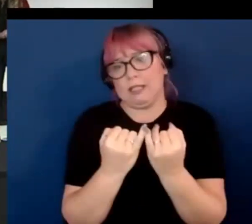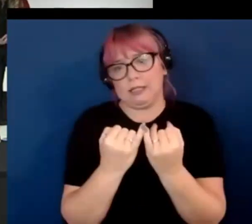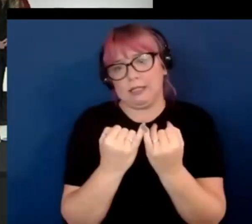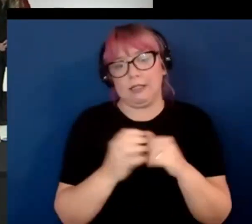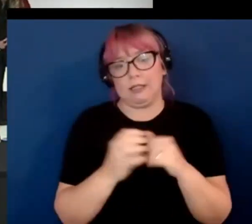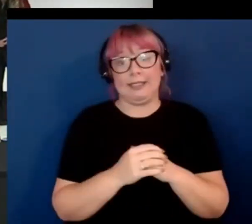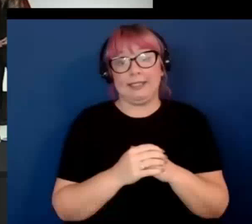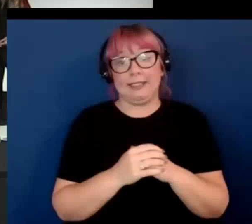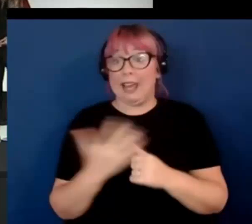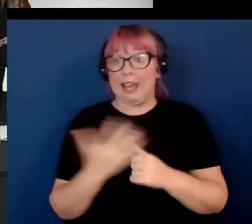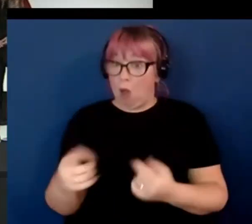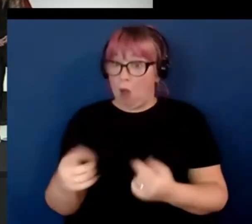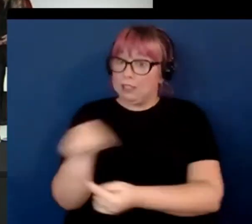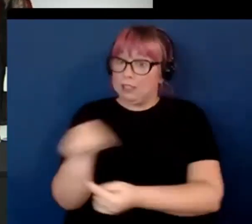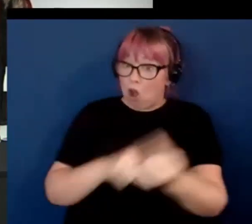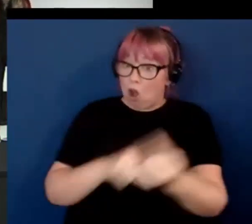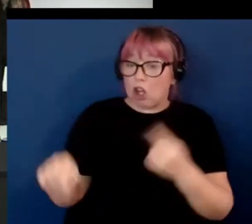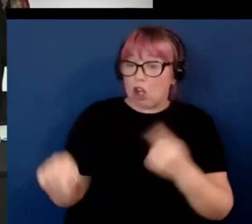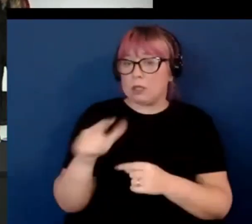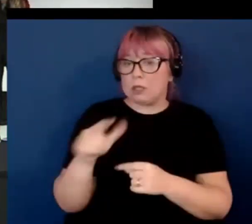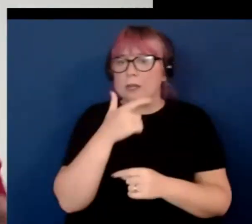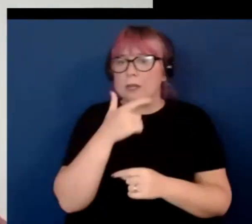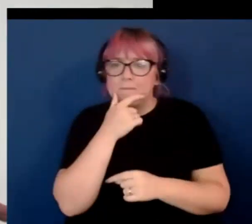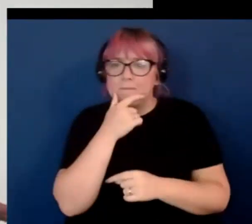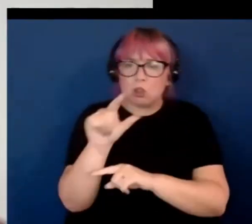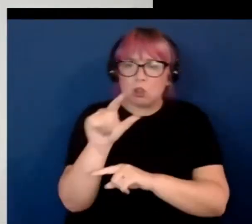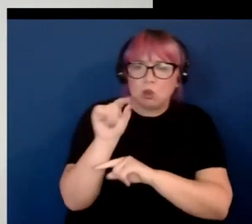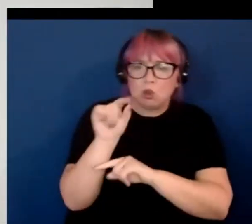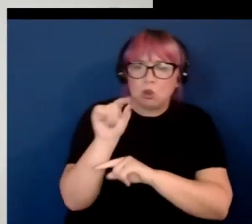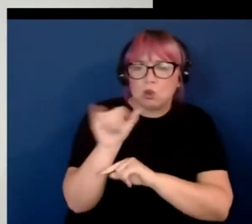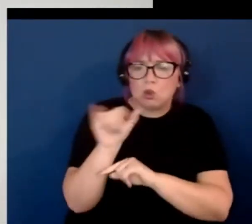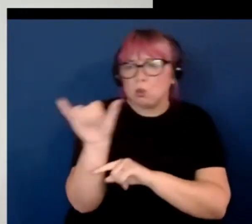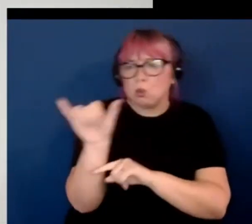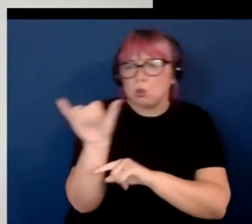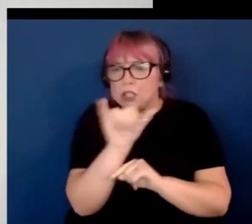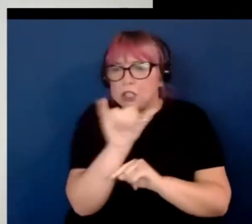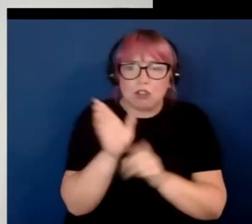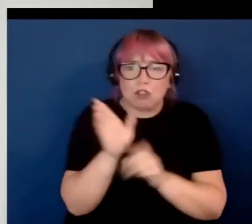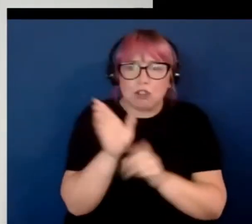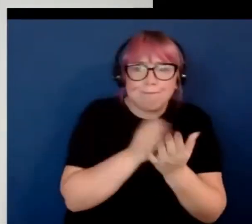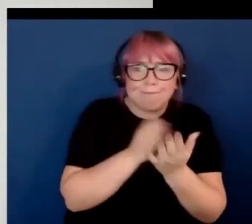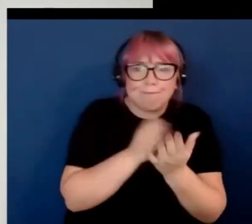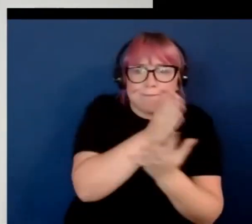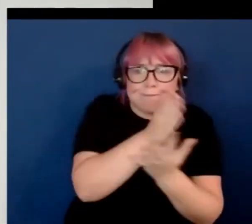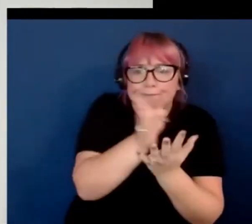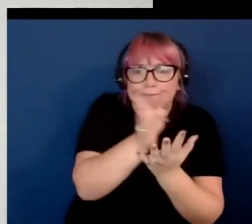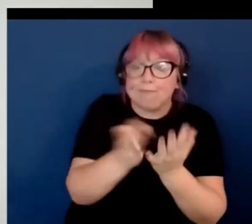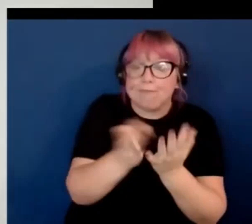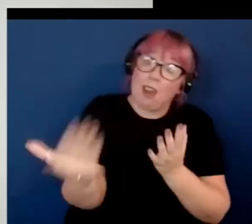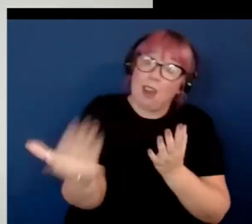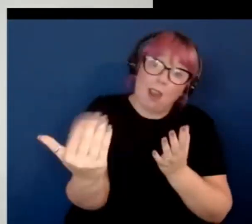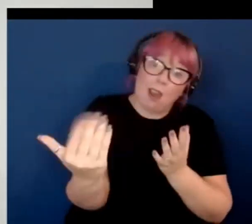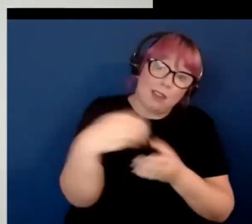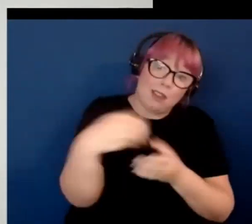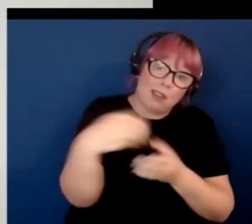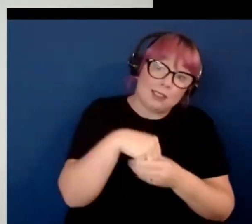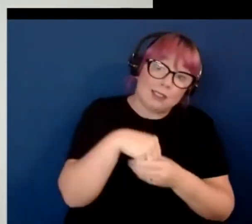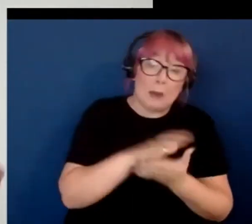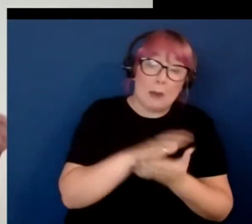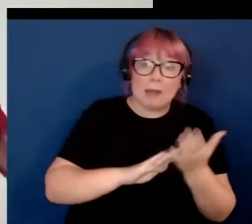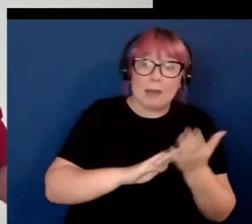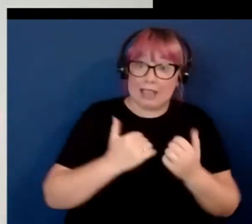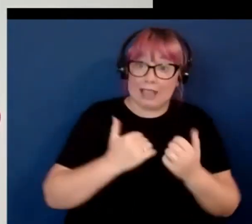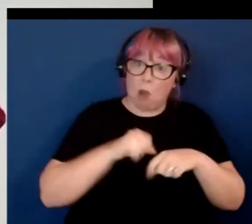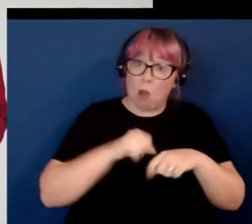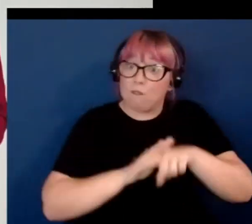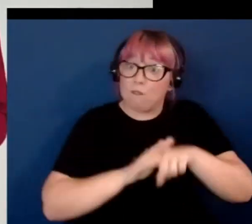choose which path we take. So come with us, and together we can forge a path to that future we can already glimpse across the hill and